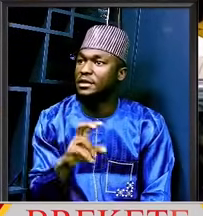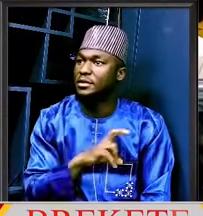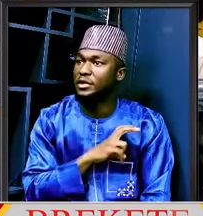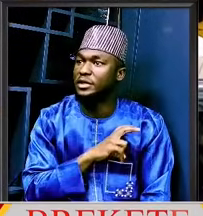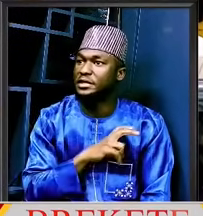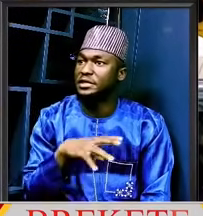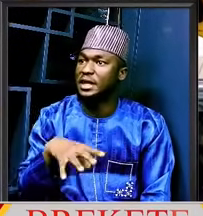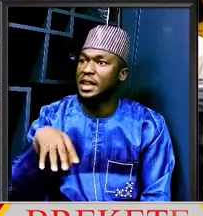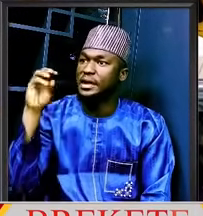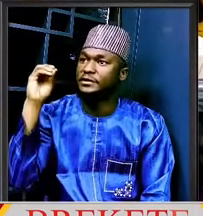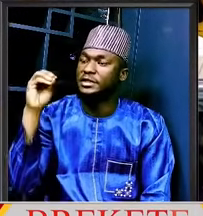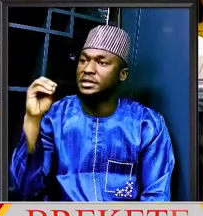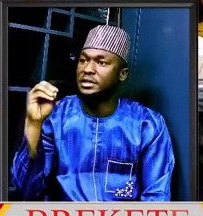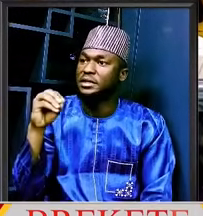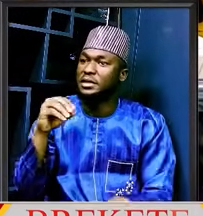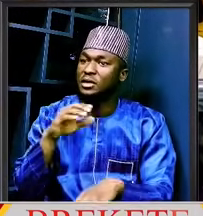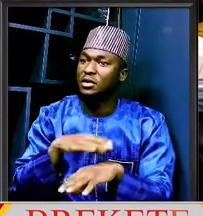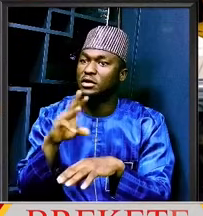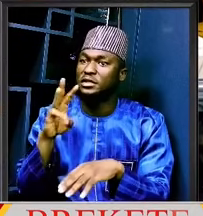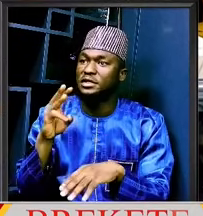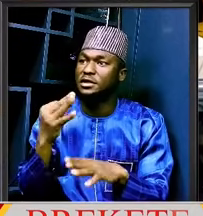This was on the 16th of March,